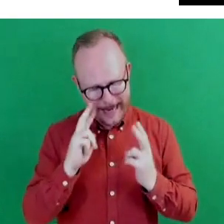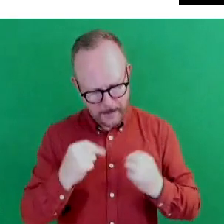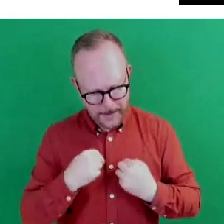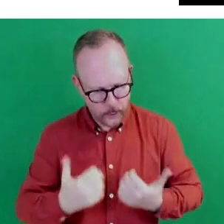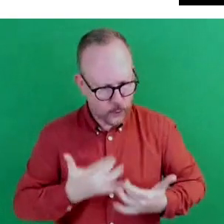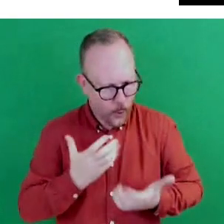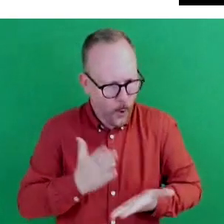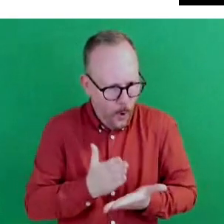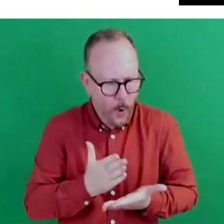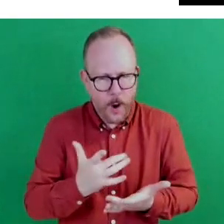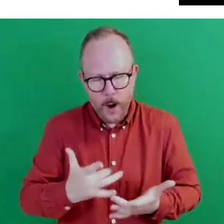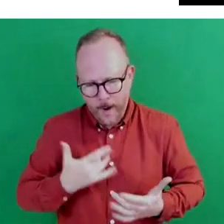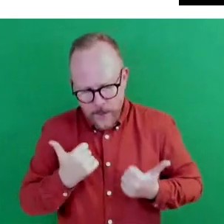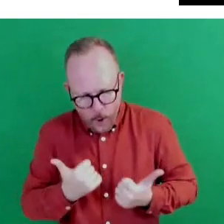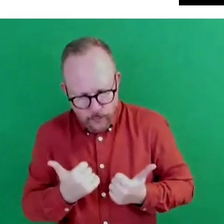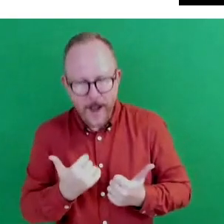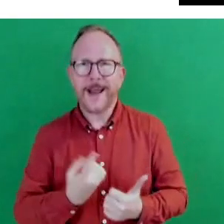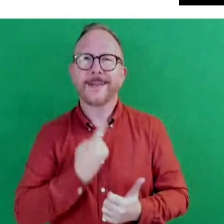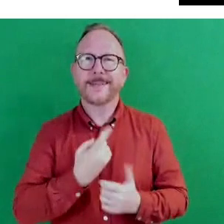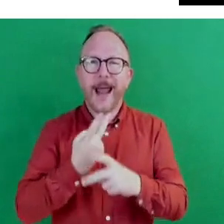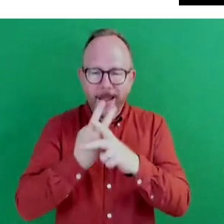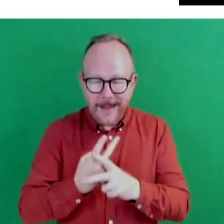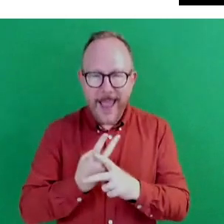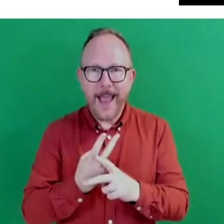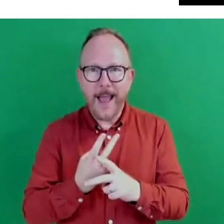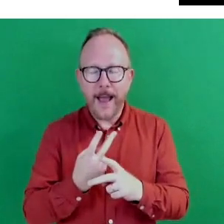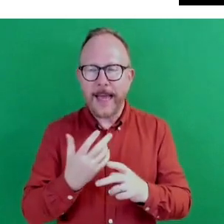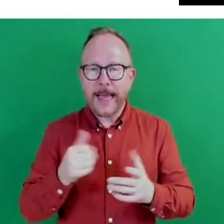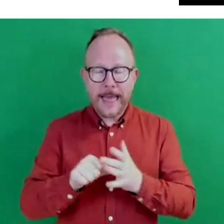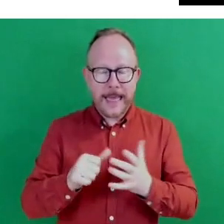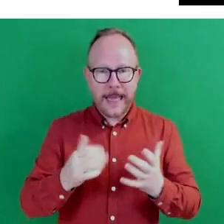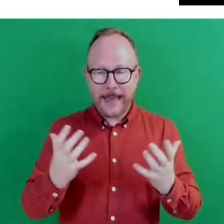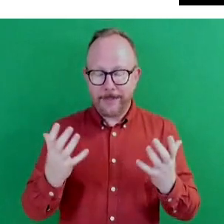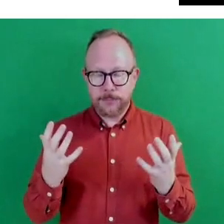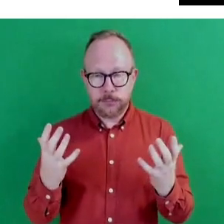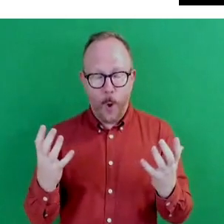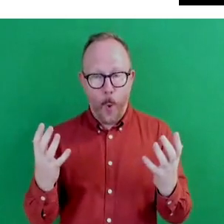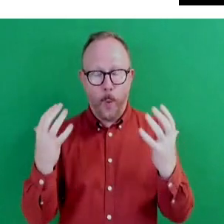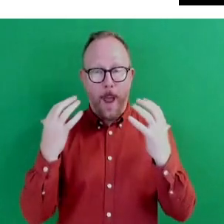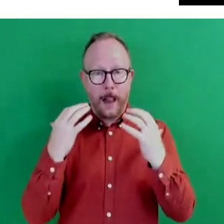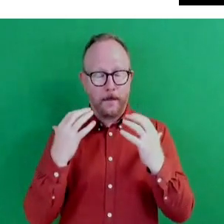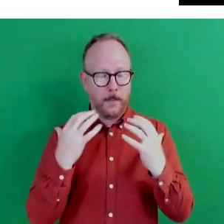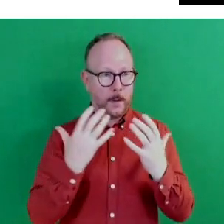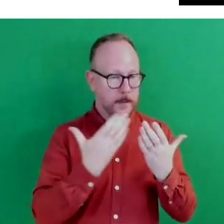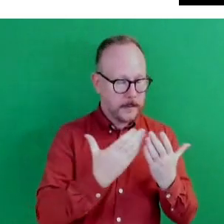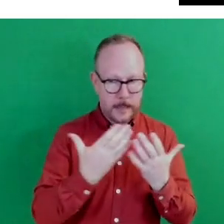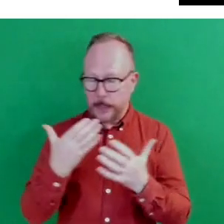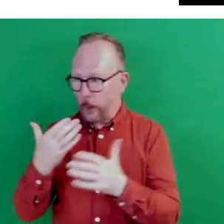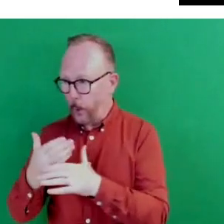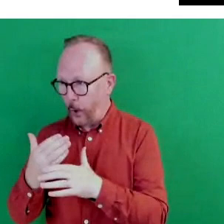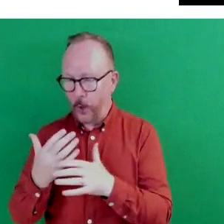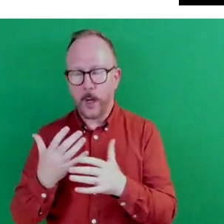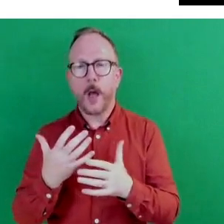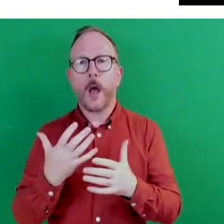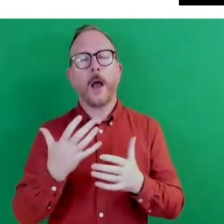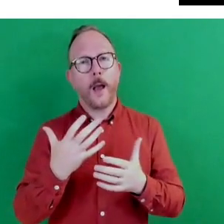after yourself, doing that self-care. If things are getting too much, making sure you're talking to people for that support. But it is